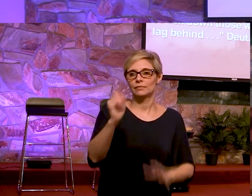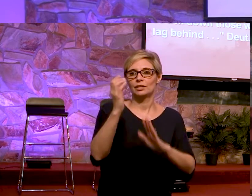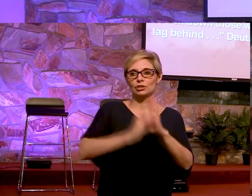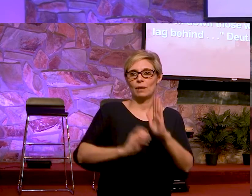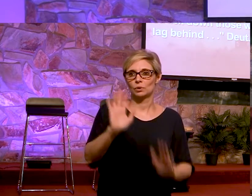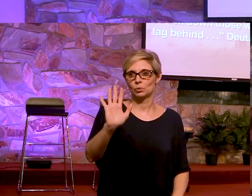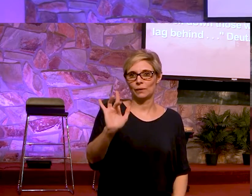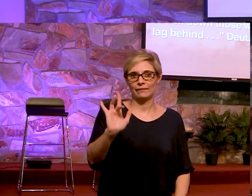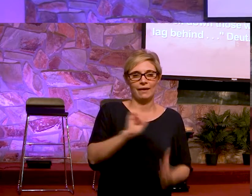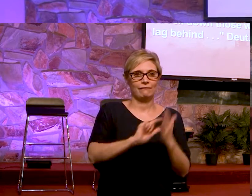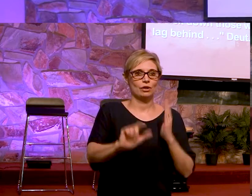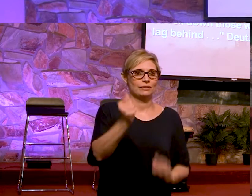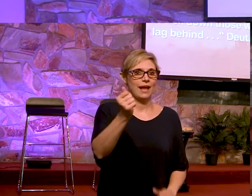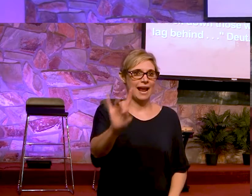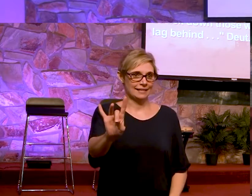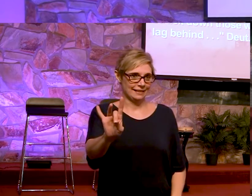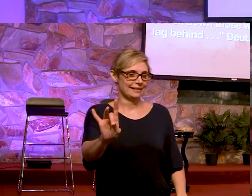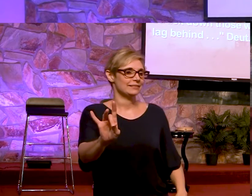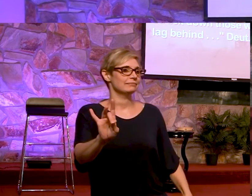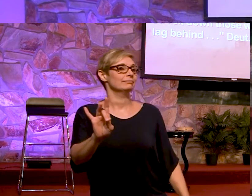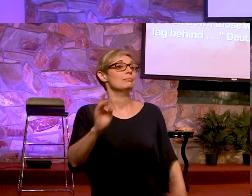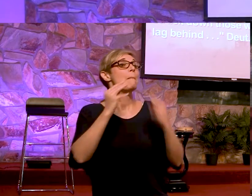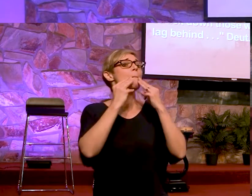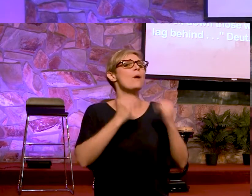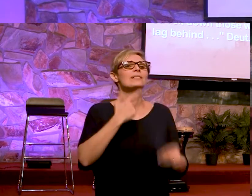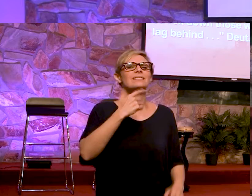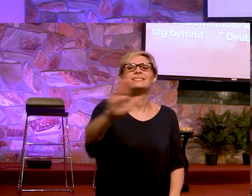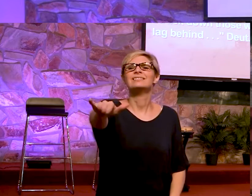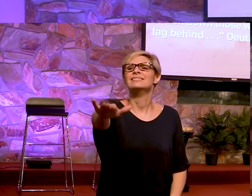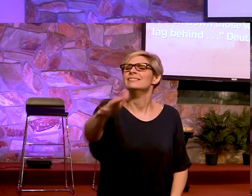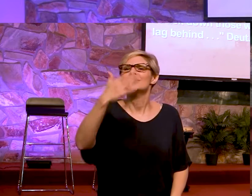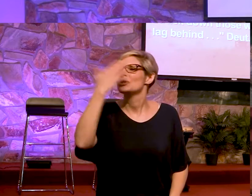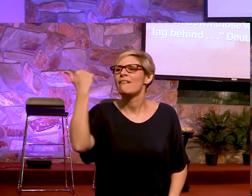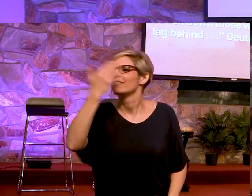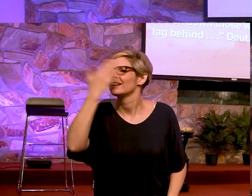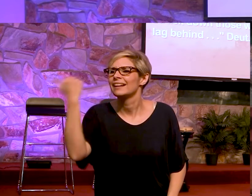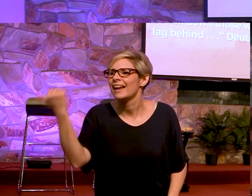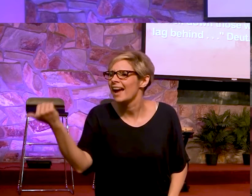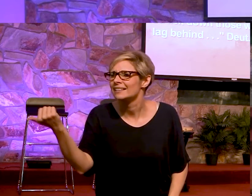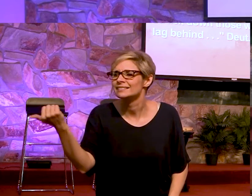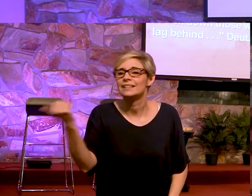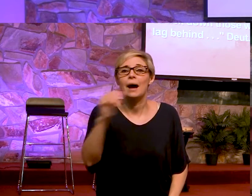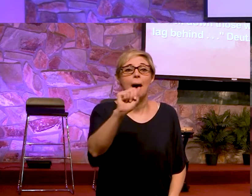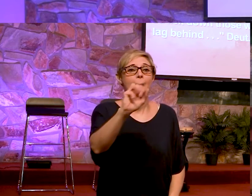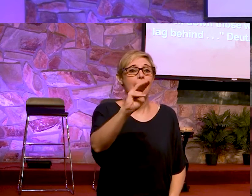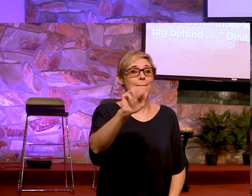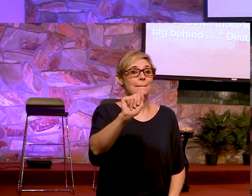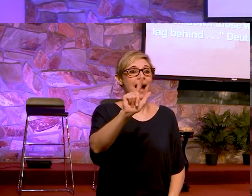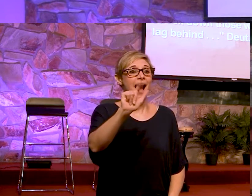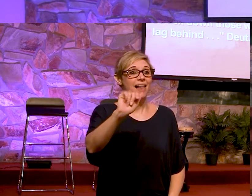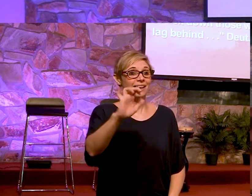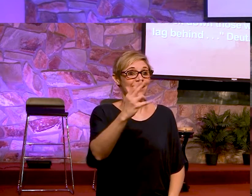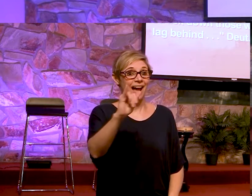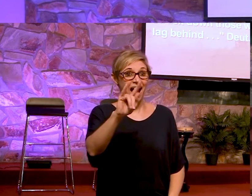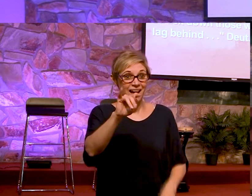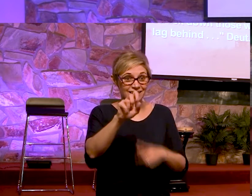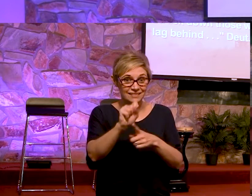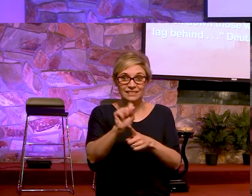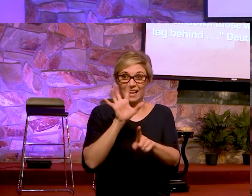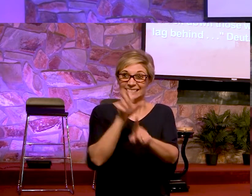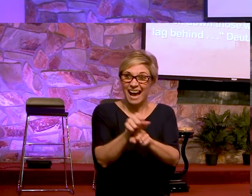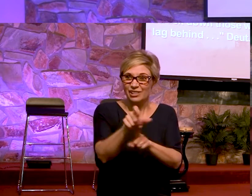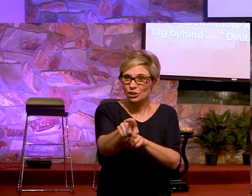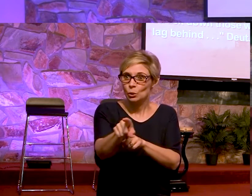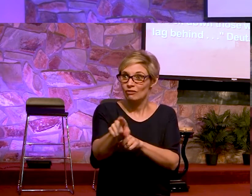25, verse 18. Moses says, "Never forget how the Amalekites attacked you when you